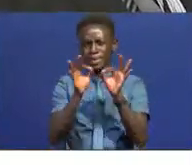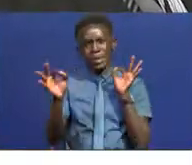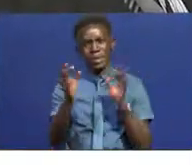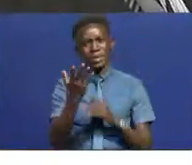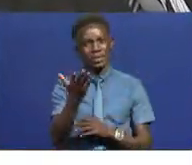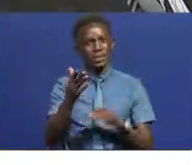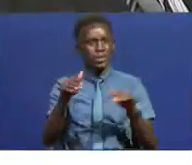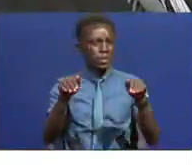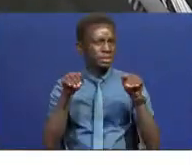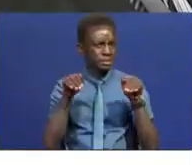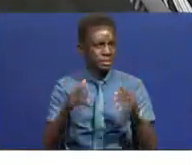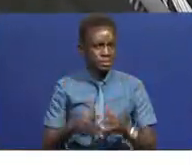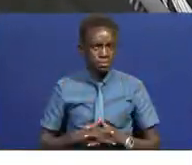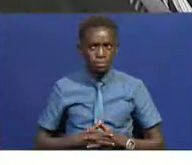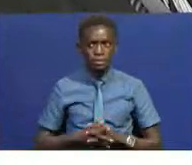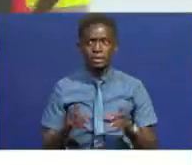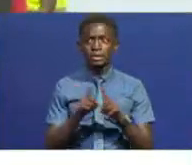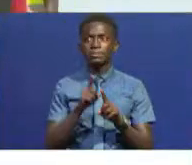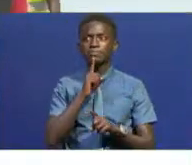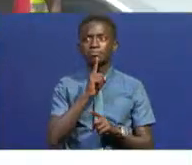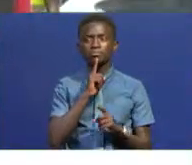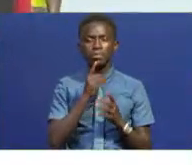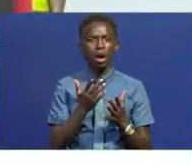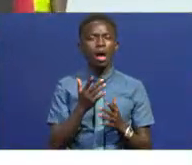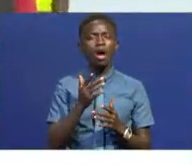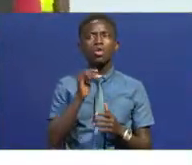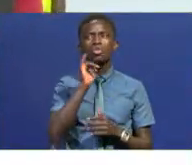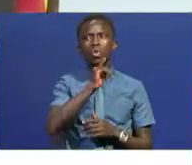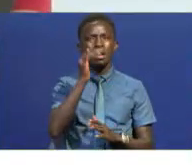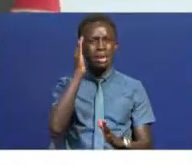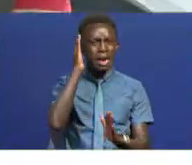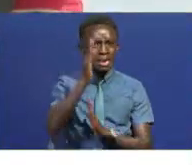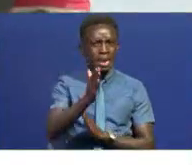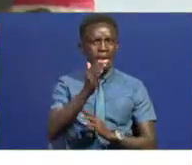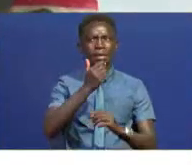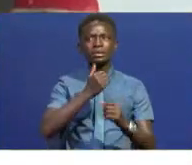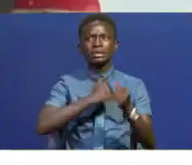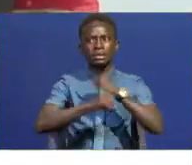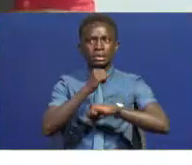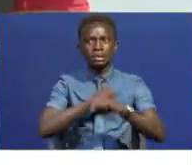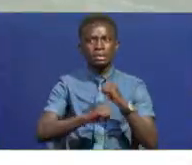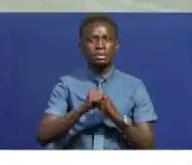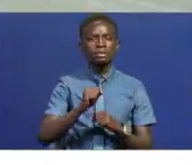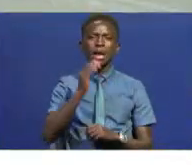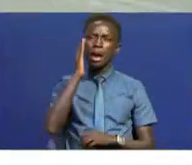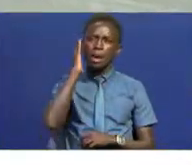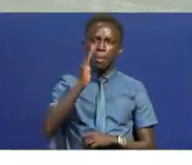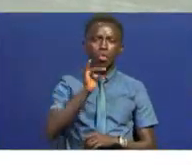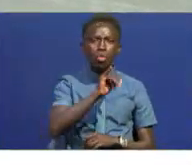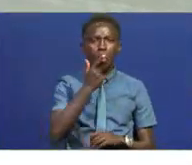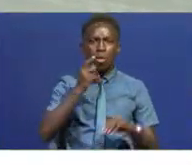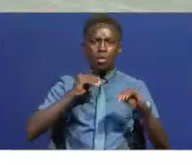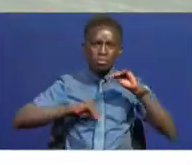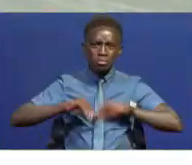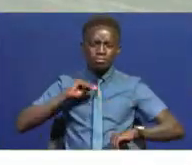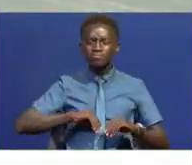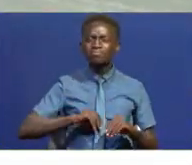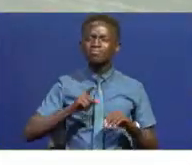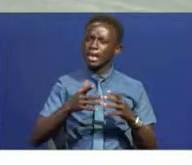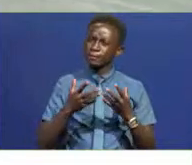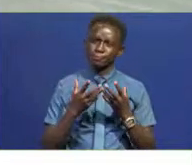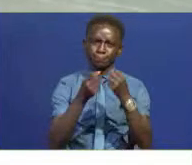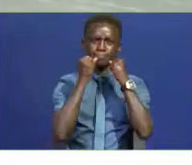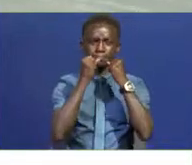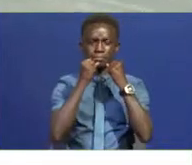firm action against road traffic violators, directed government agencies to clamp down on those involved in bribery and the culture of